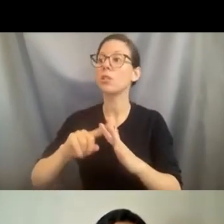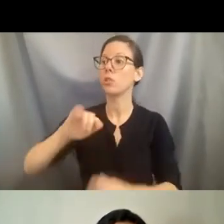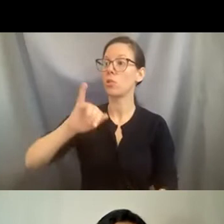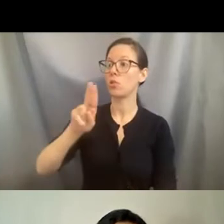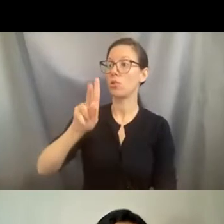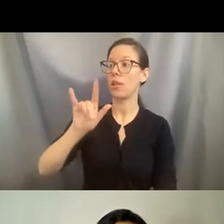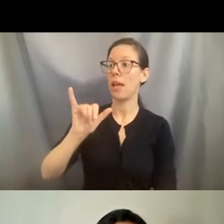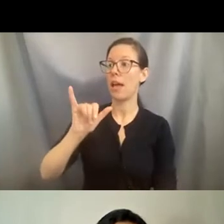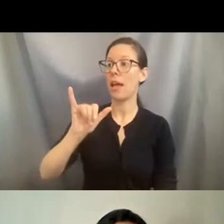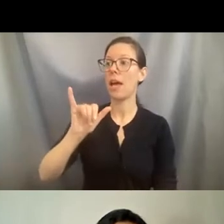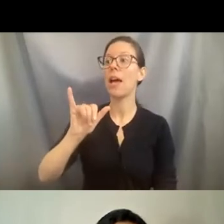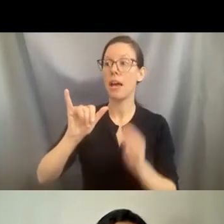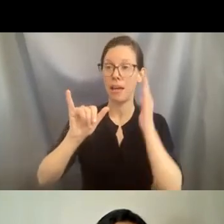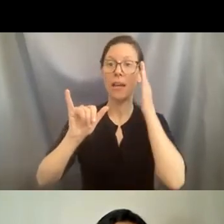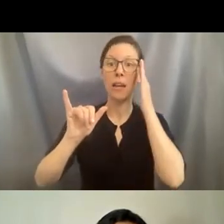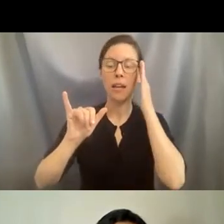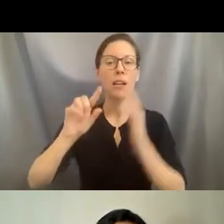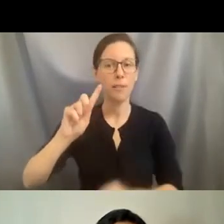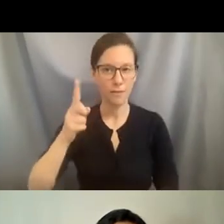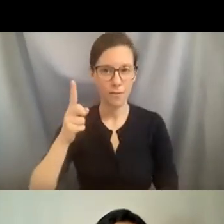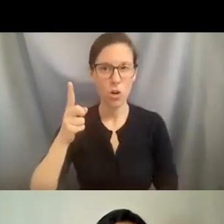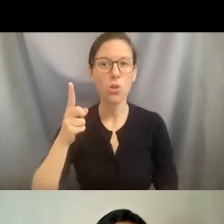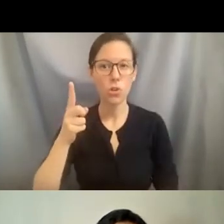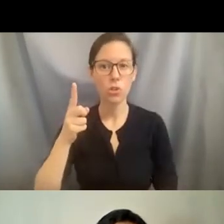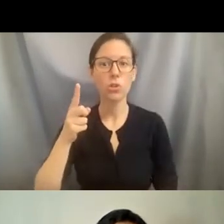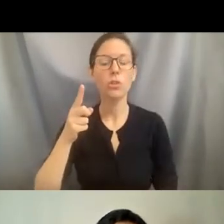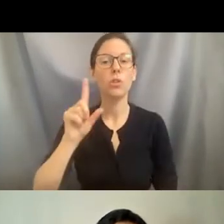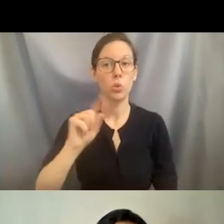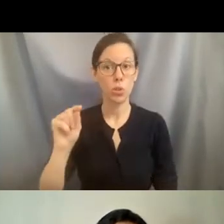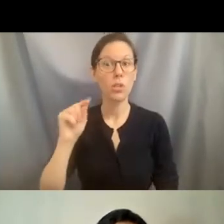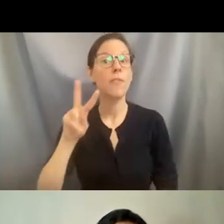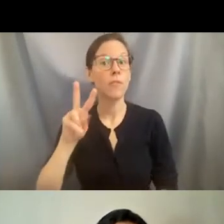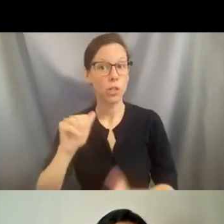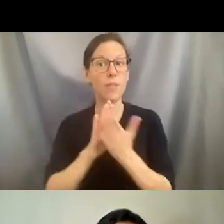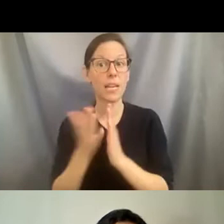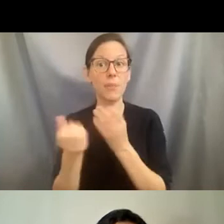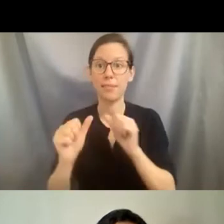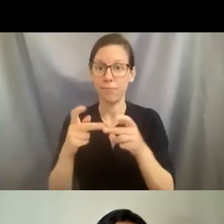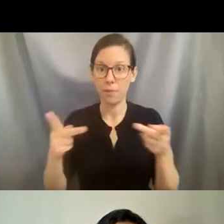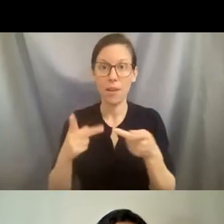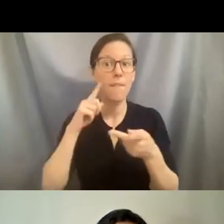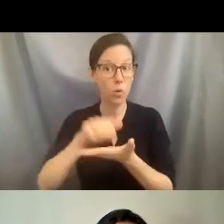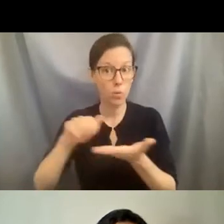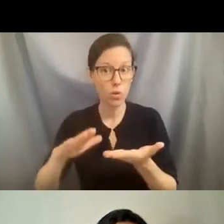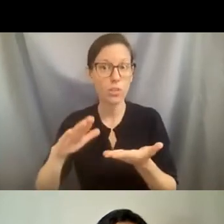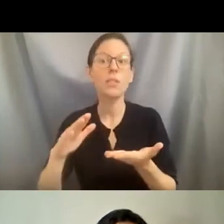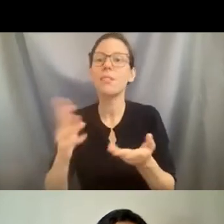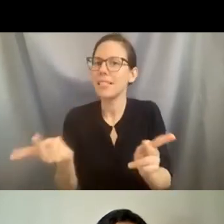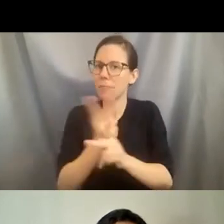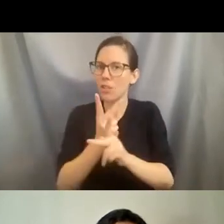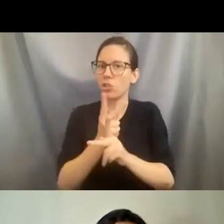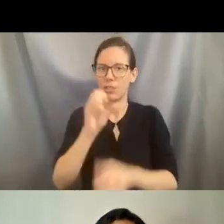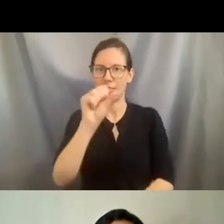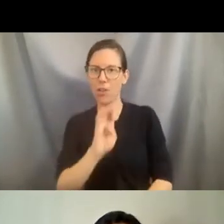July 1, 2020, Virginia became a safe haven for abortion, particularly in the South. And we